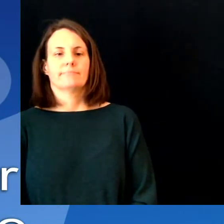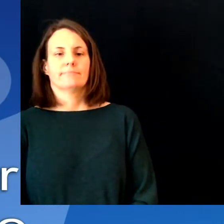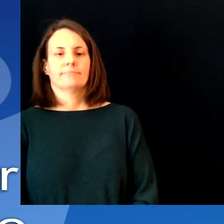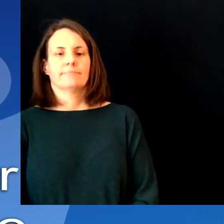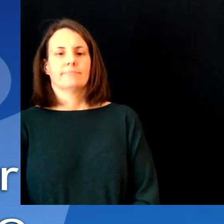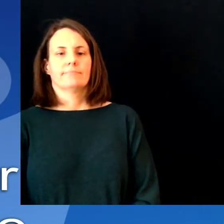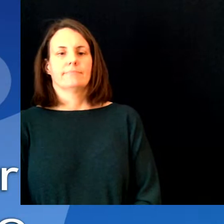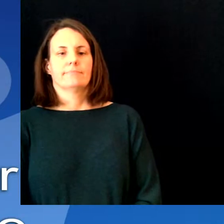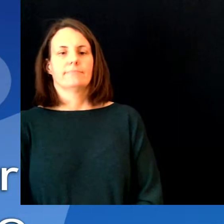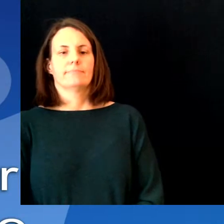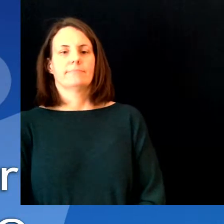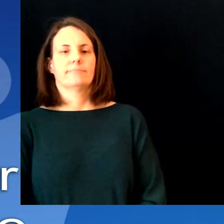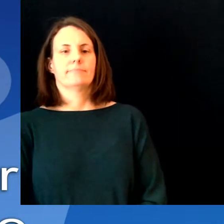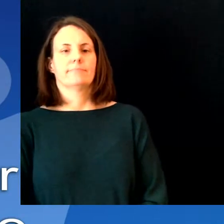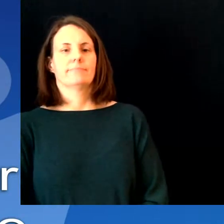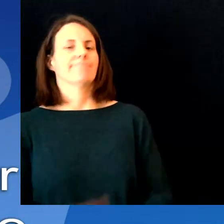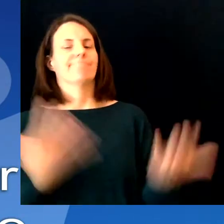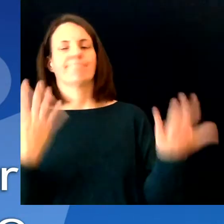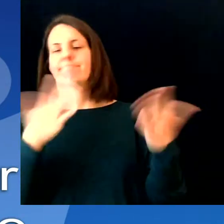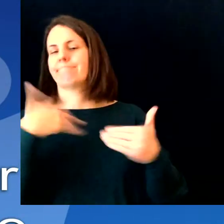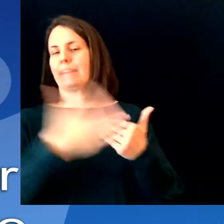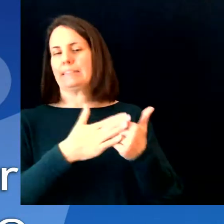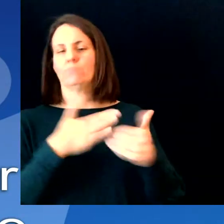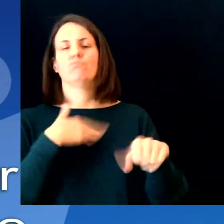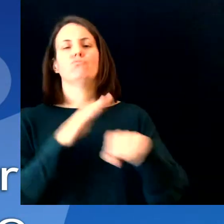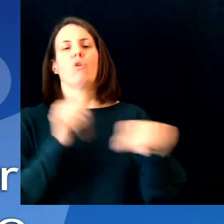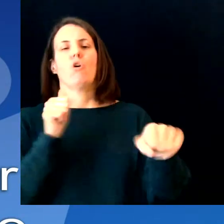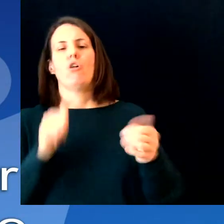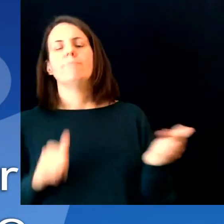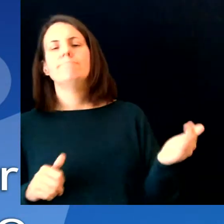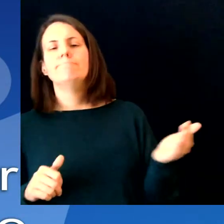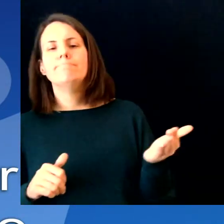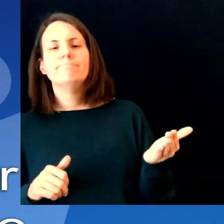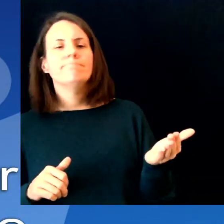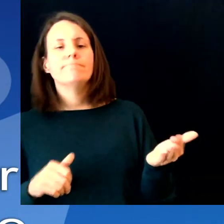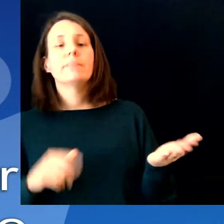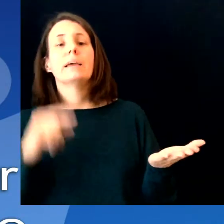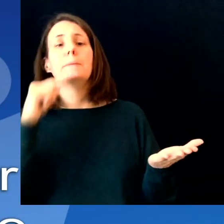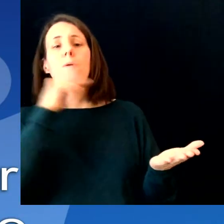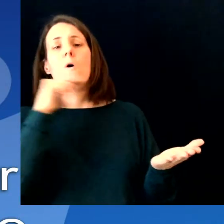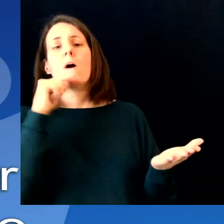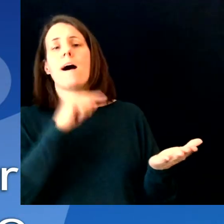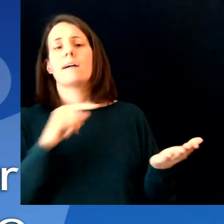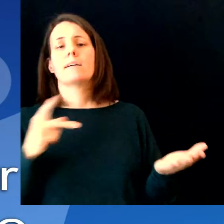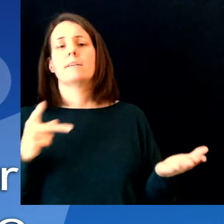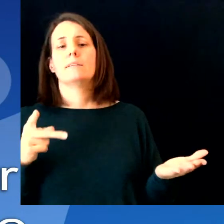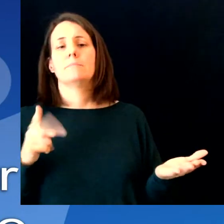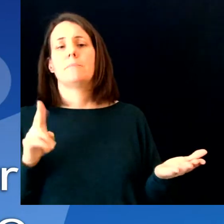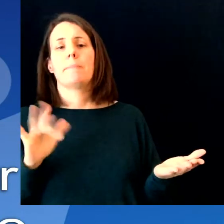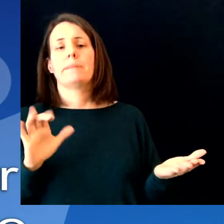Okay, moving on then to Susan Bentz from Milwaukee Public Radio. Susan?